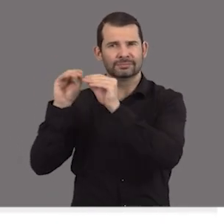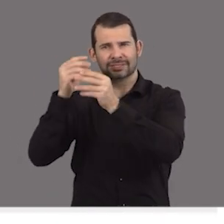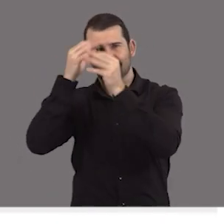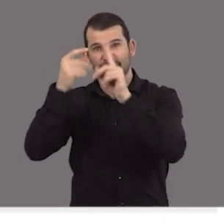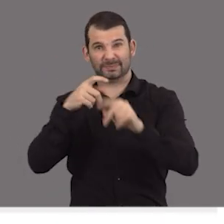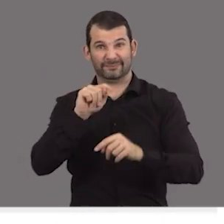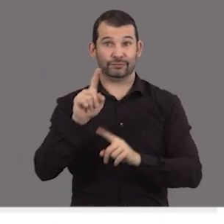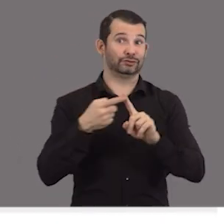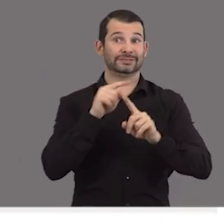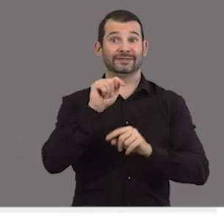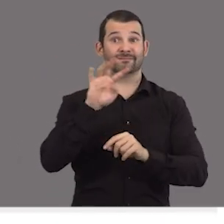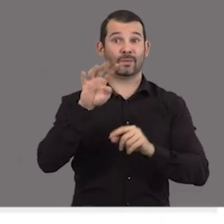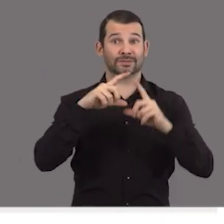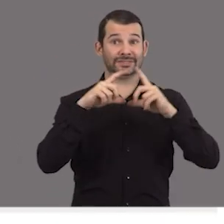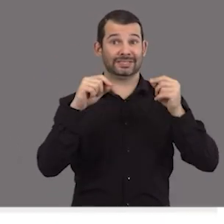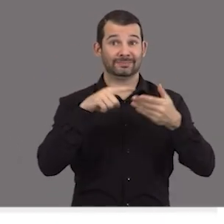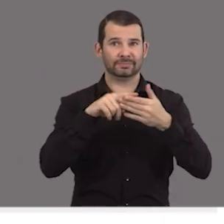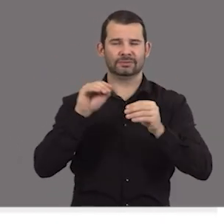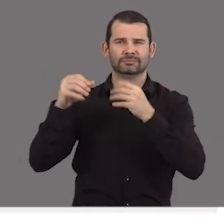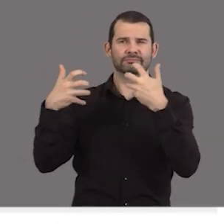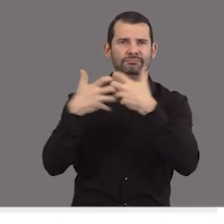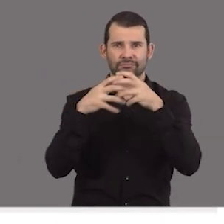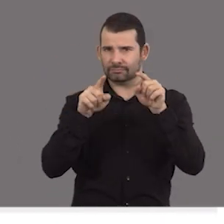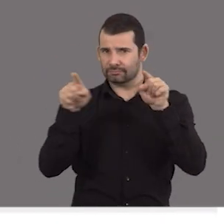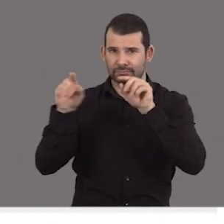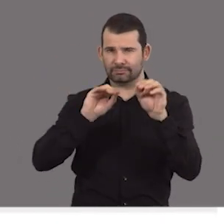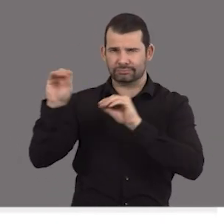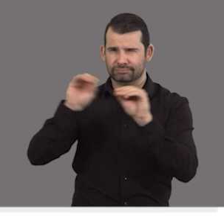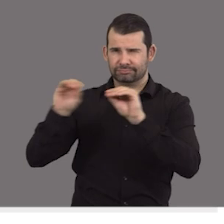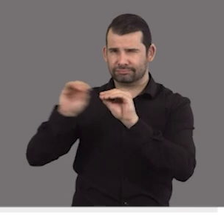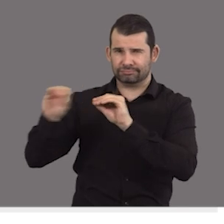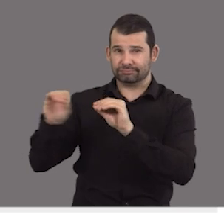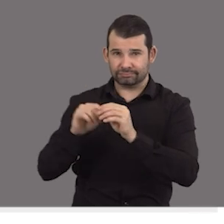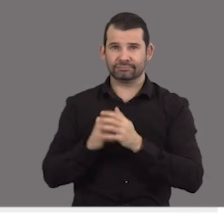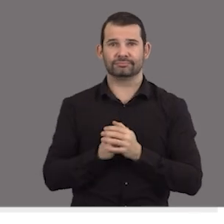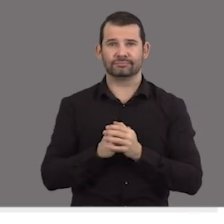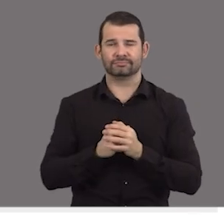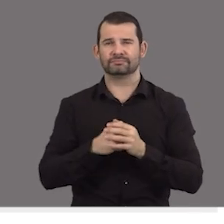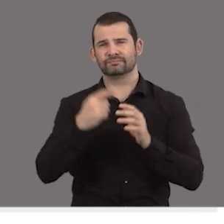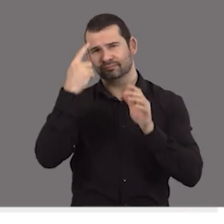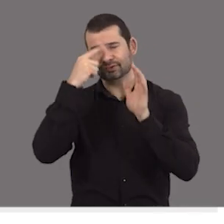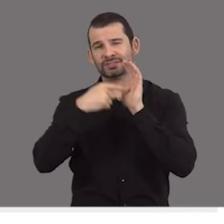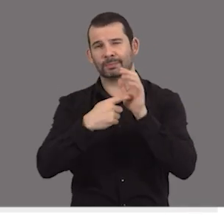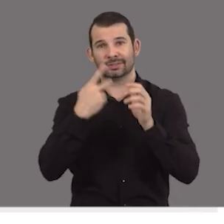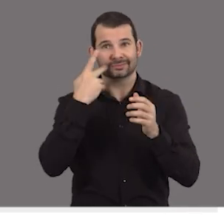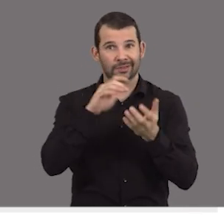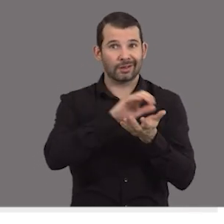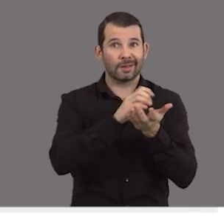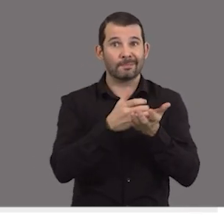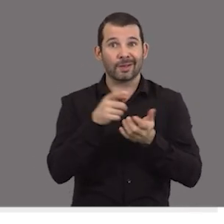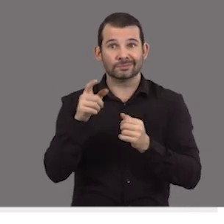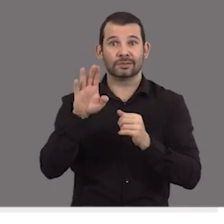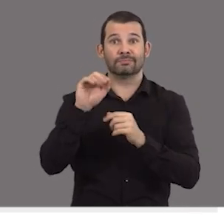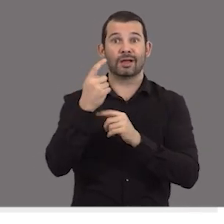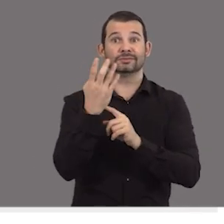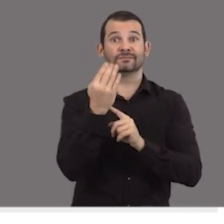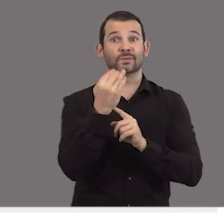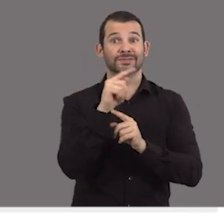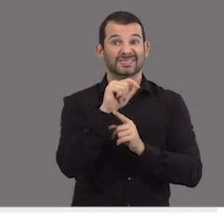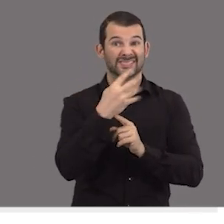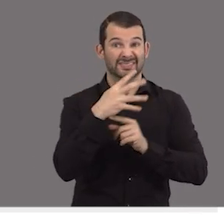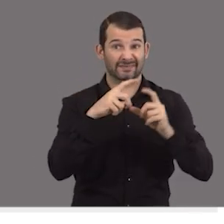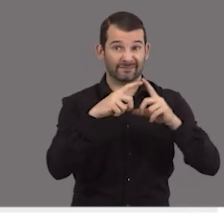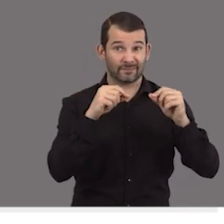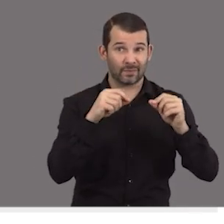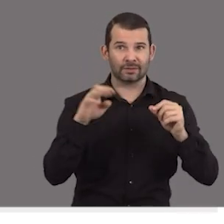Enter the information from the first T4 slip into the corresponding fields. For example, the amounts in